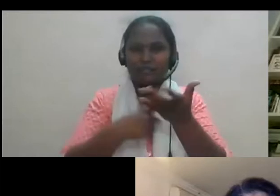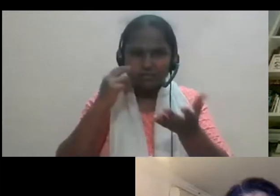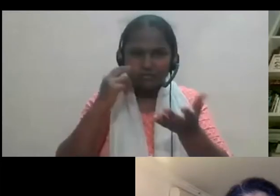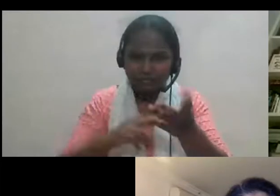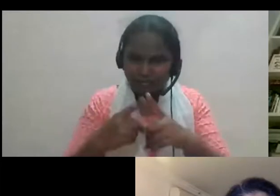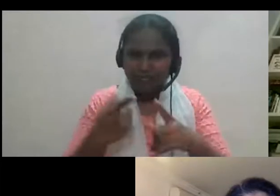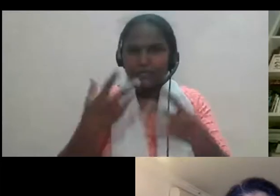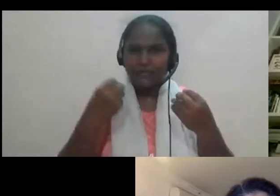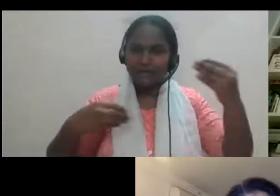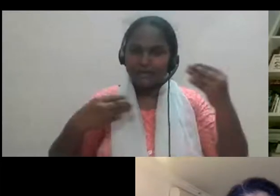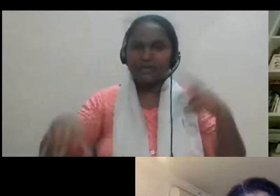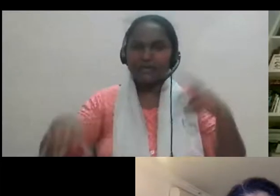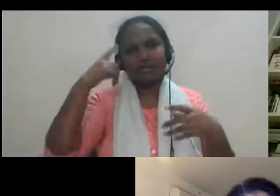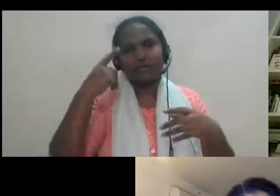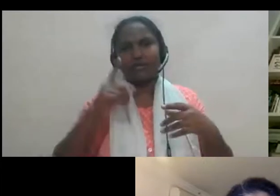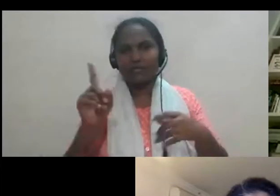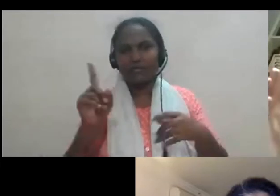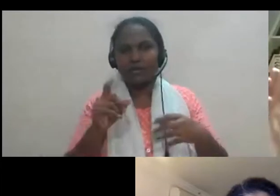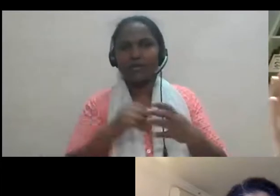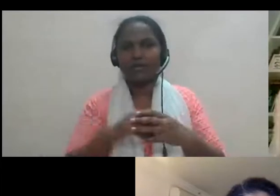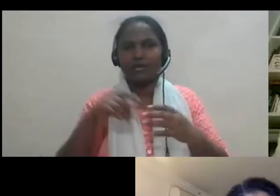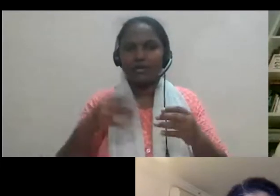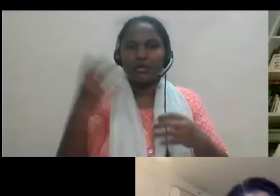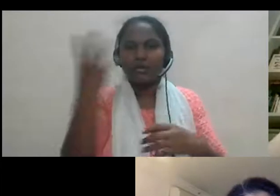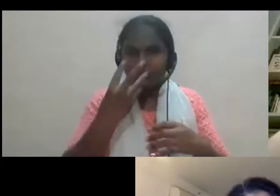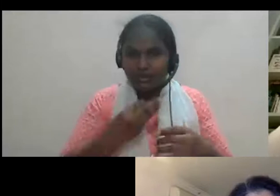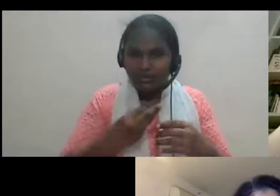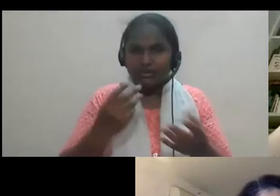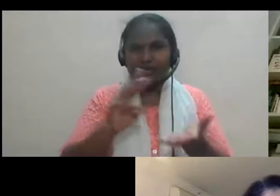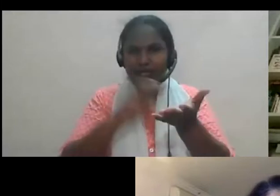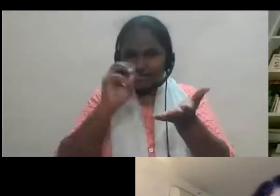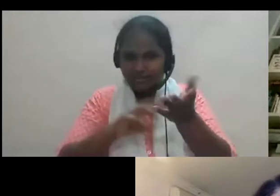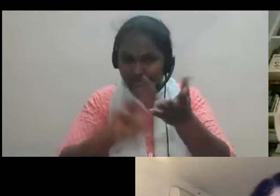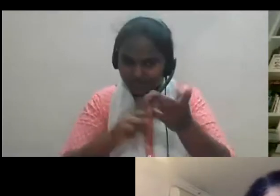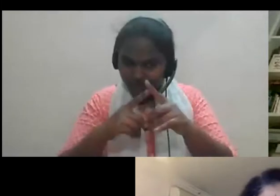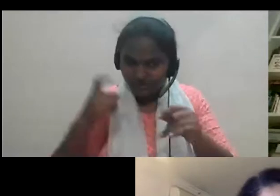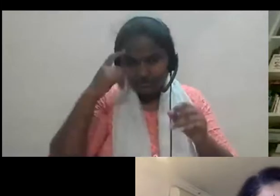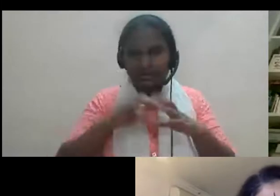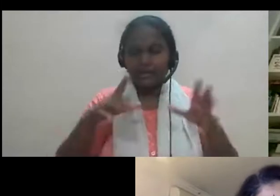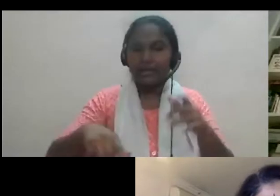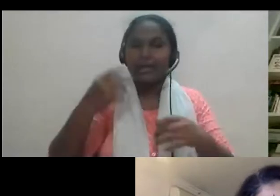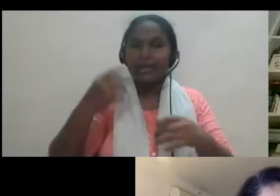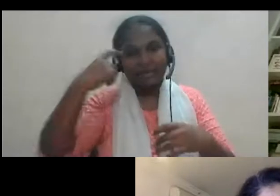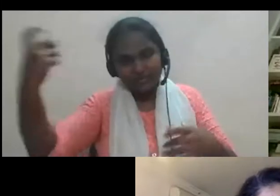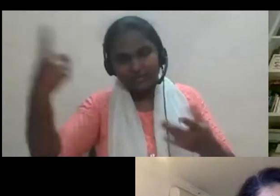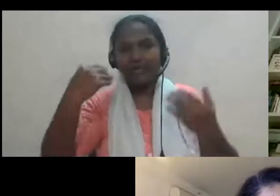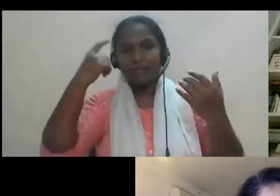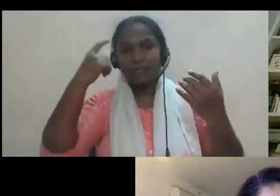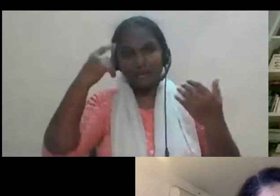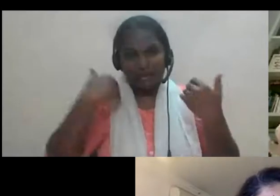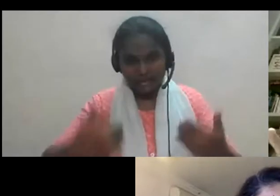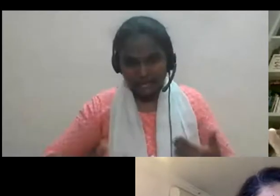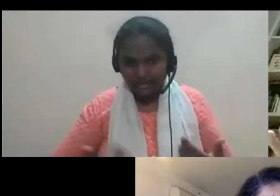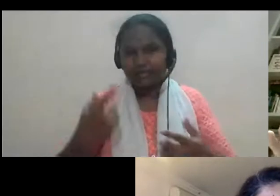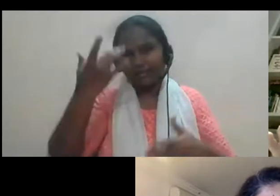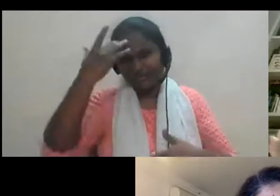there is this situation where there's this beautiful moment of the expansion of the imagination of the mental health patients and